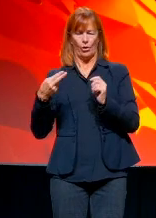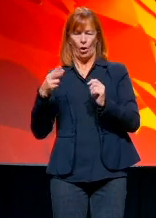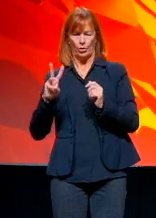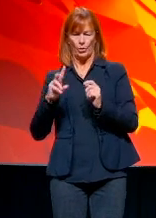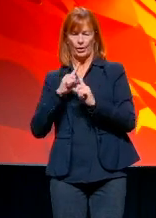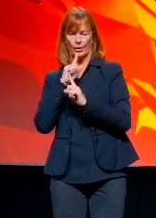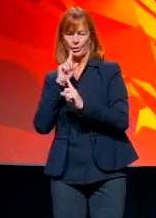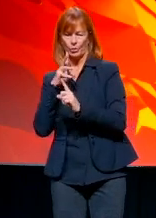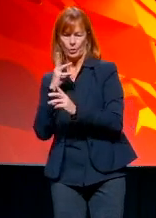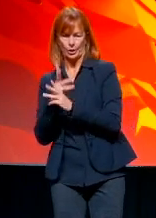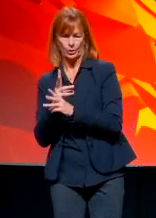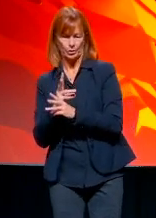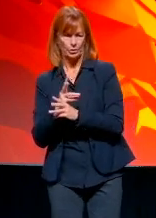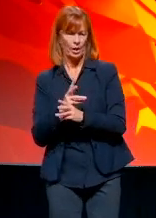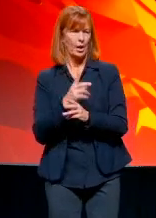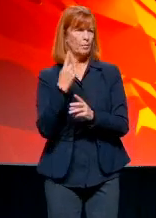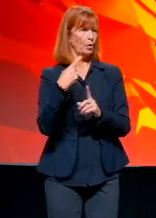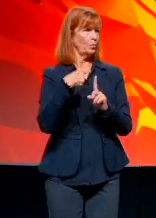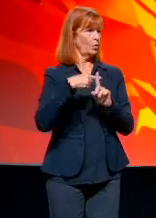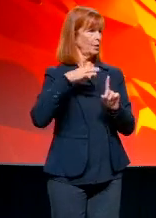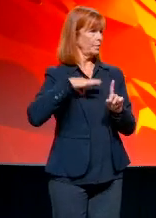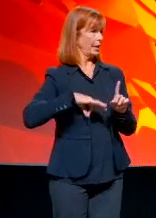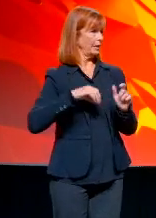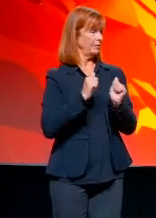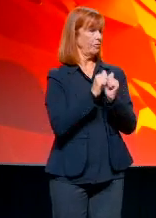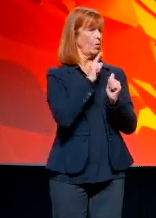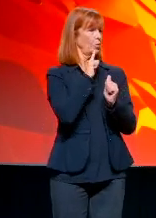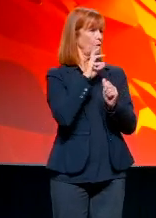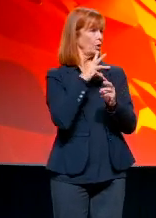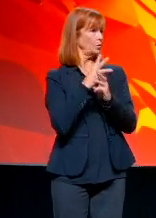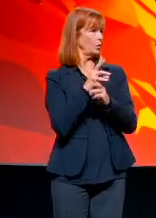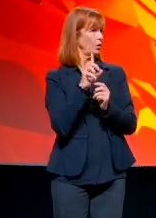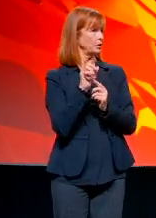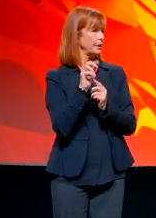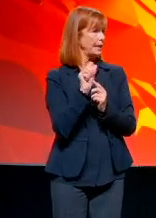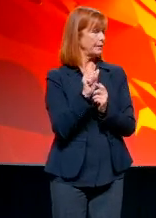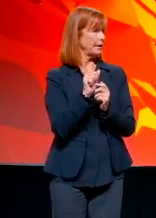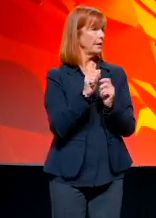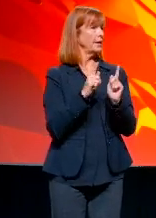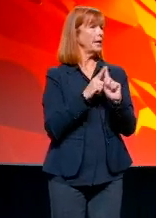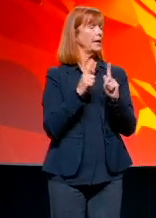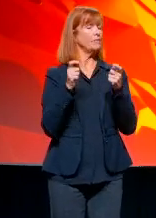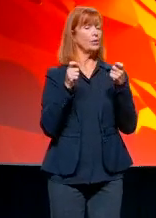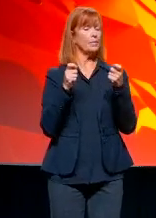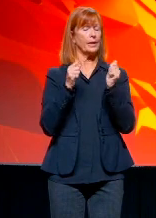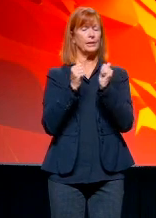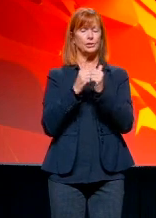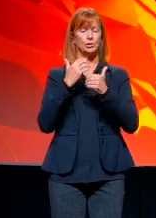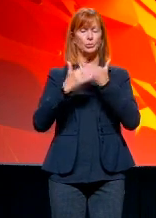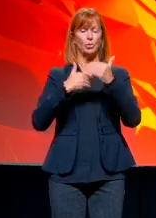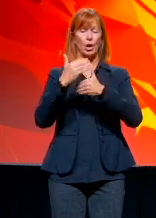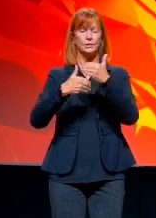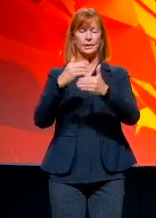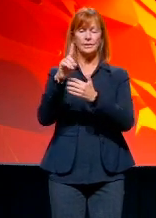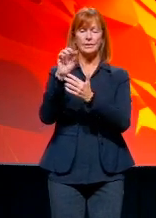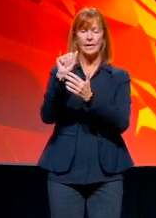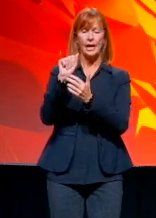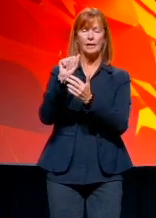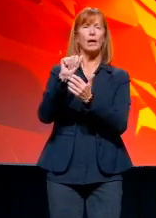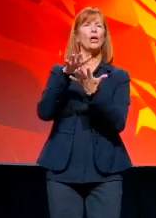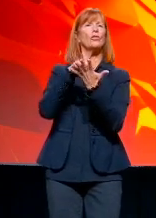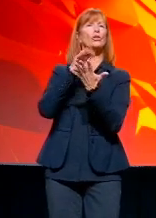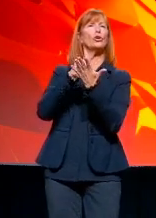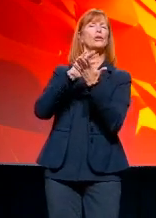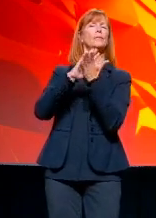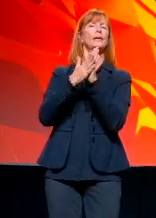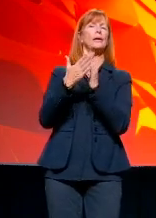nice property of this real-world data is if we manage to collect such data, learning becomes easy, right? So we can directly